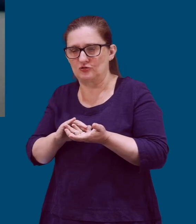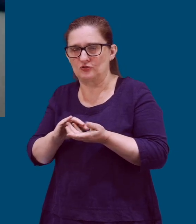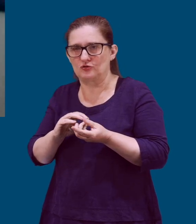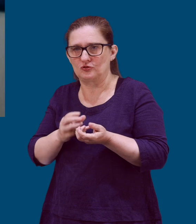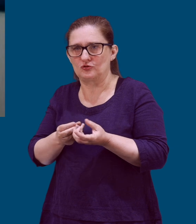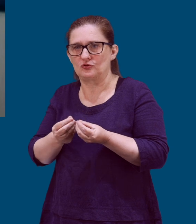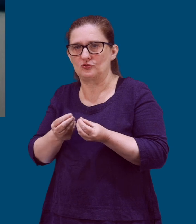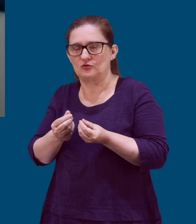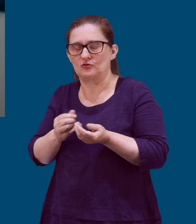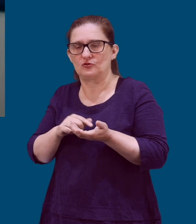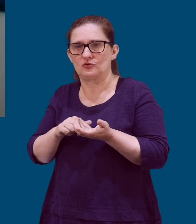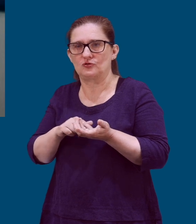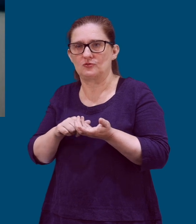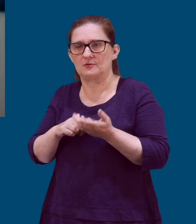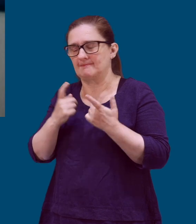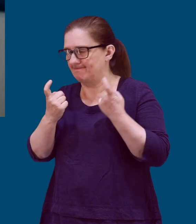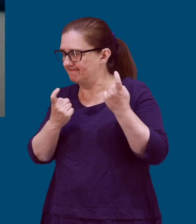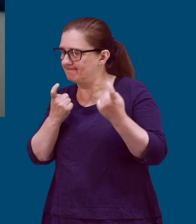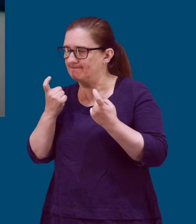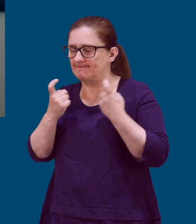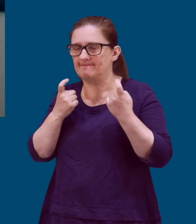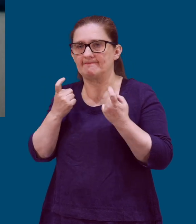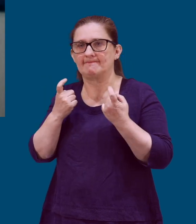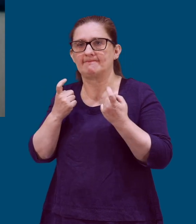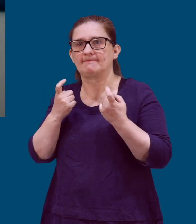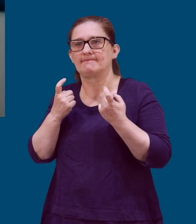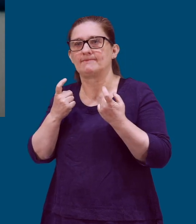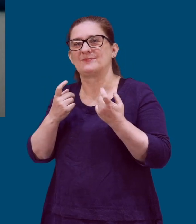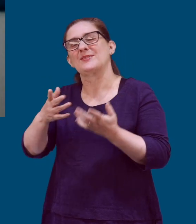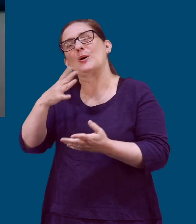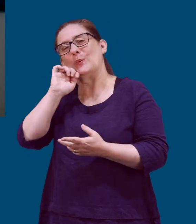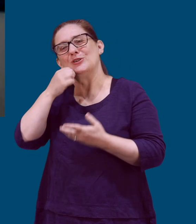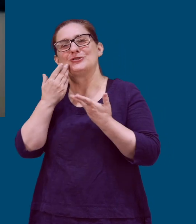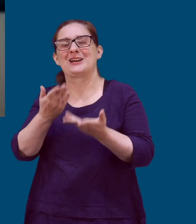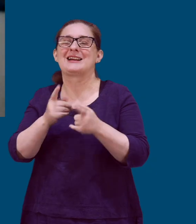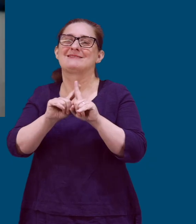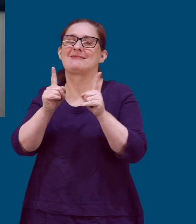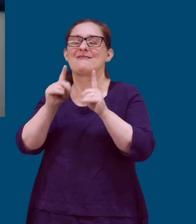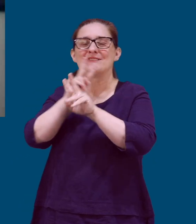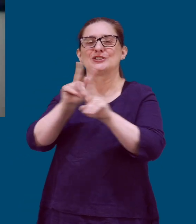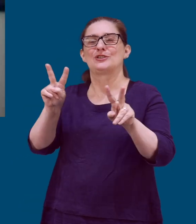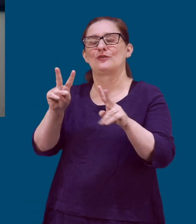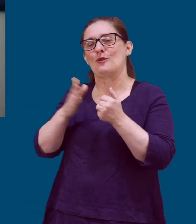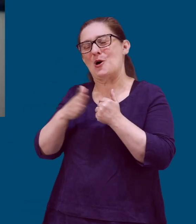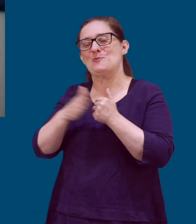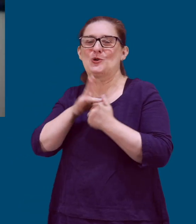with it as I share with you little vision for a sluggier world.